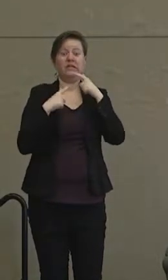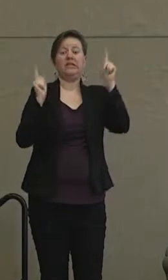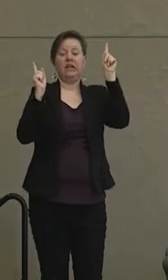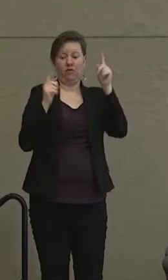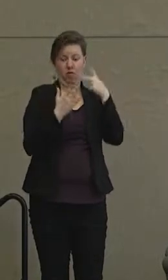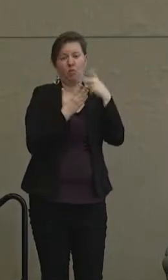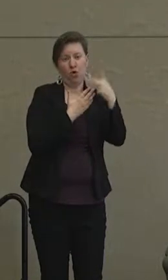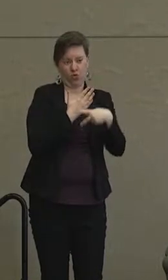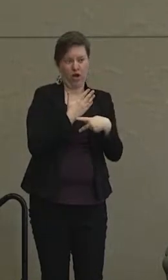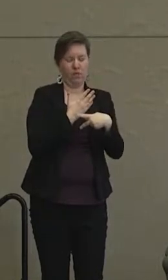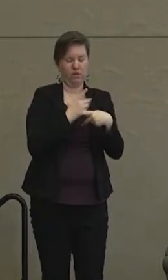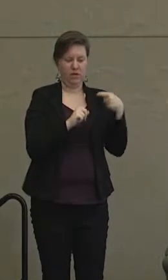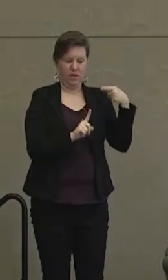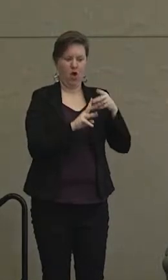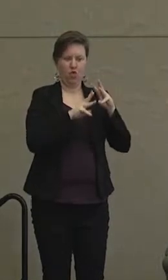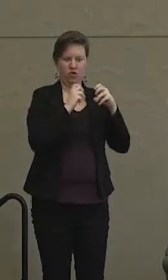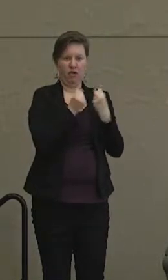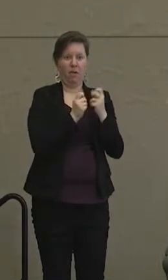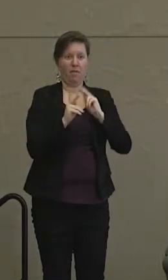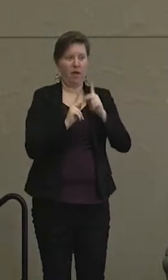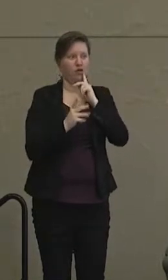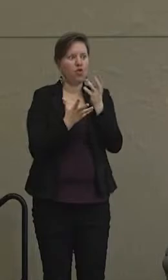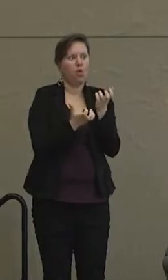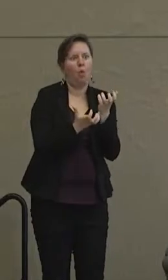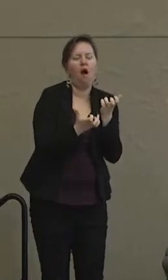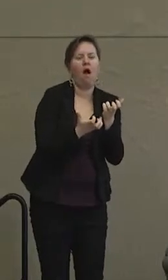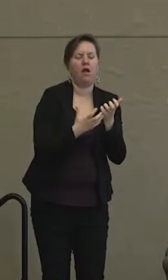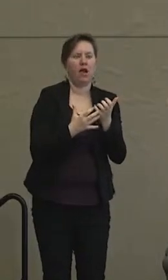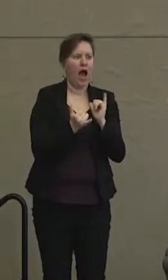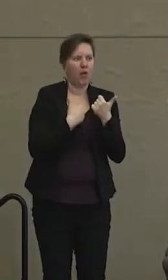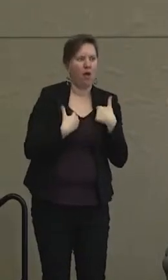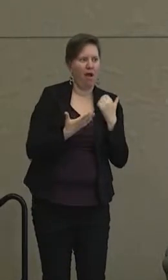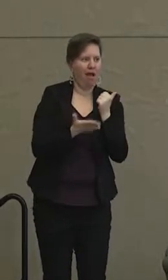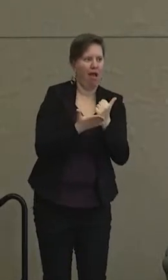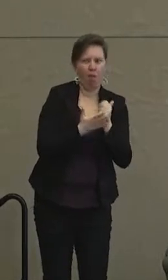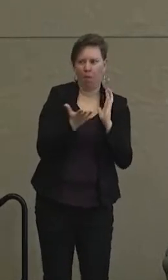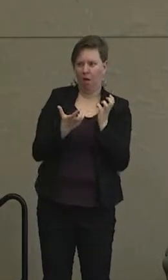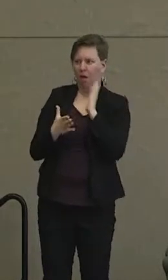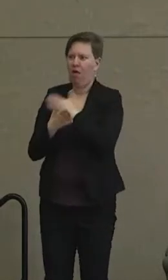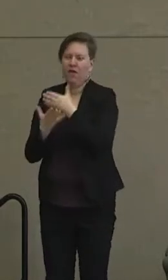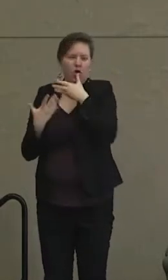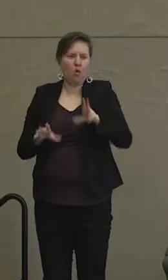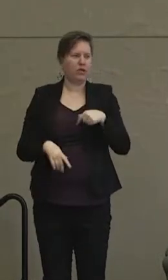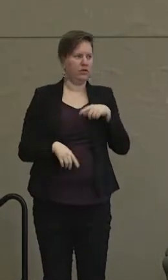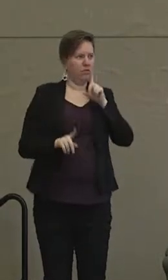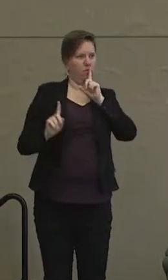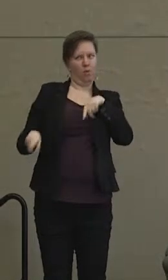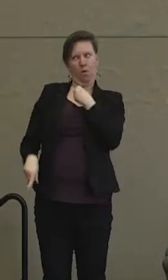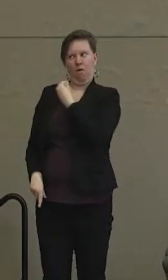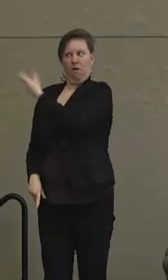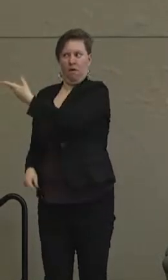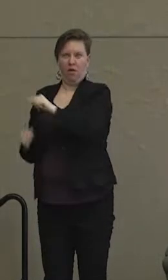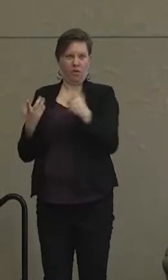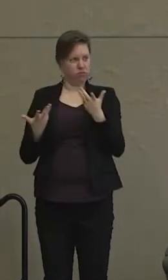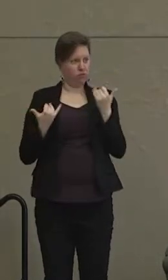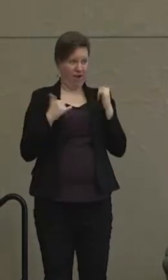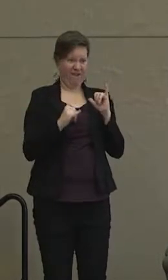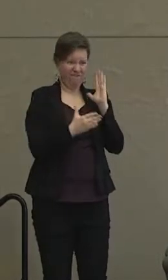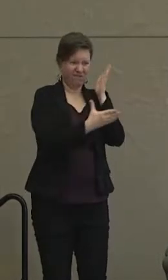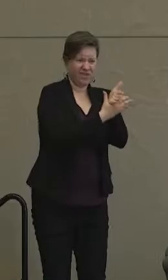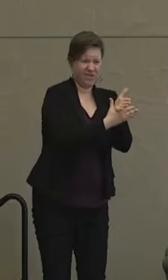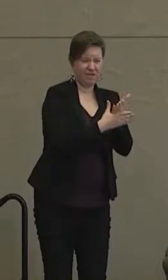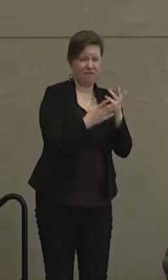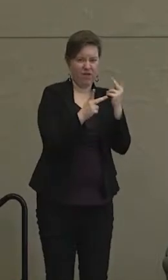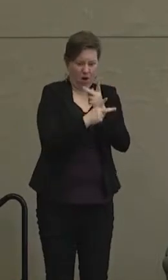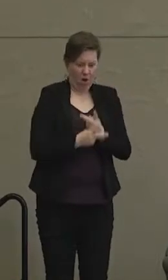programs, excuse me, because people actually want it. They don't just want to be able to report what happened. They actually want to be able to try to figure out how to